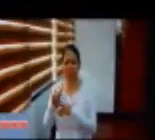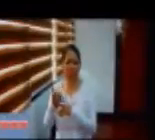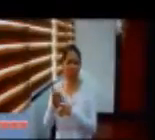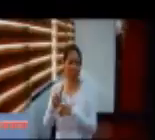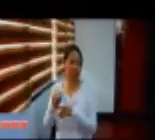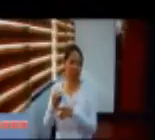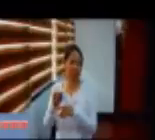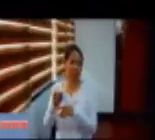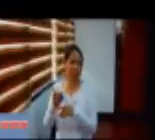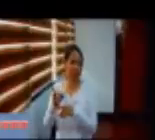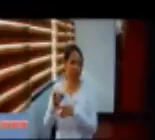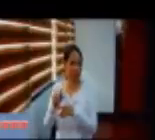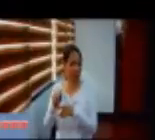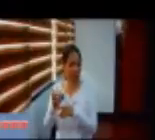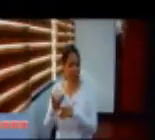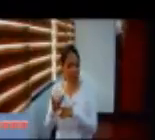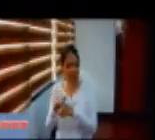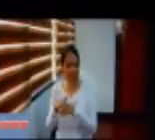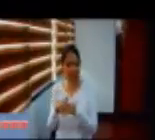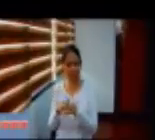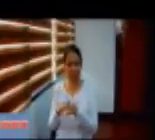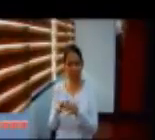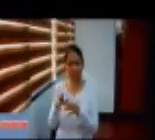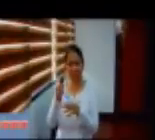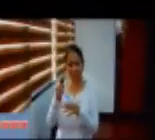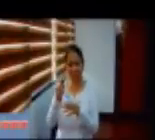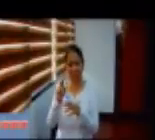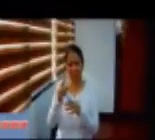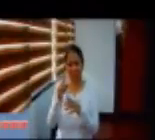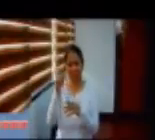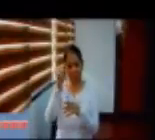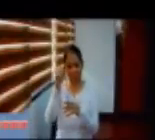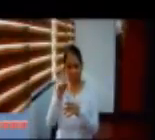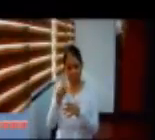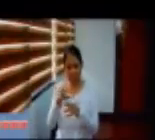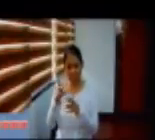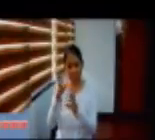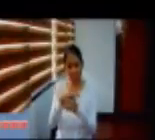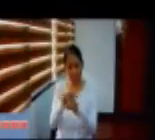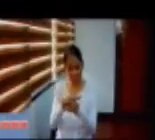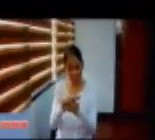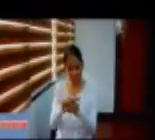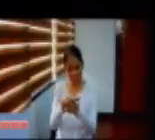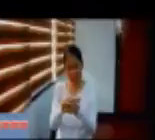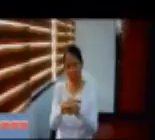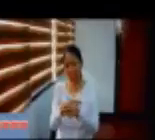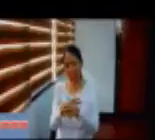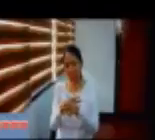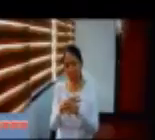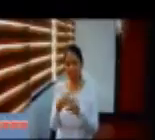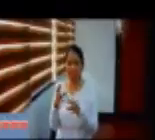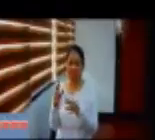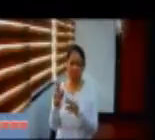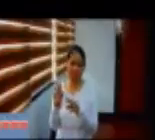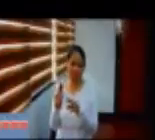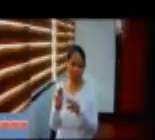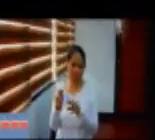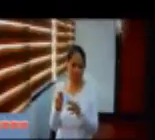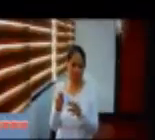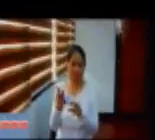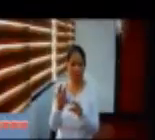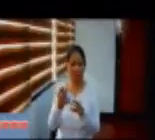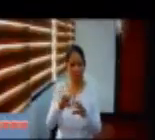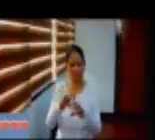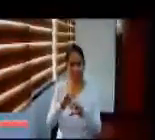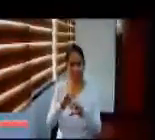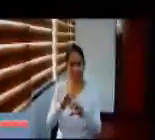Livestock, and you need livestock to reproduce. You need them to produce eggs. You need your pigs, your breeding pigs,